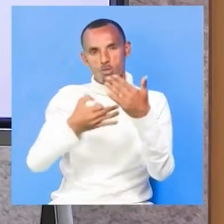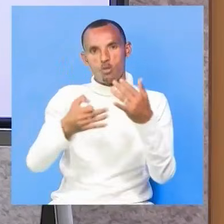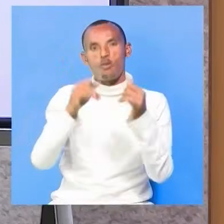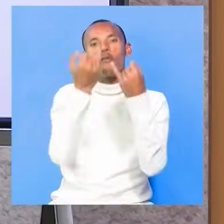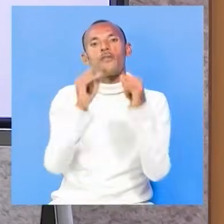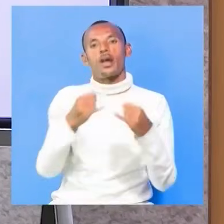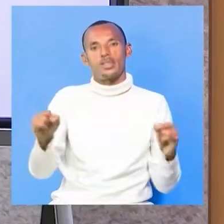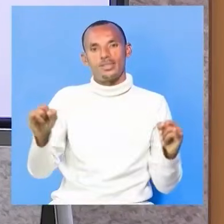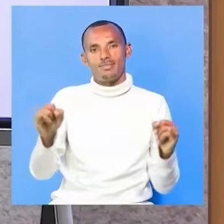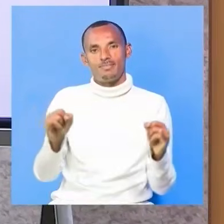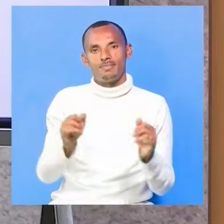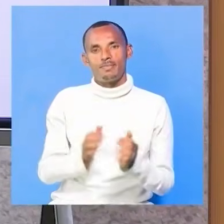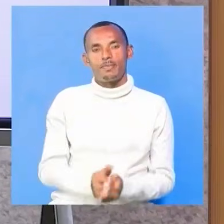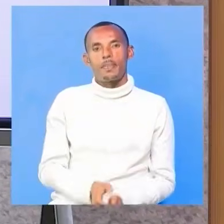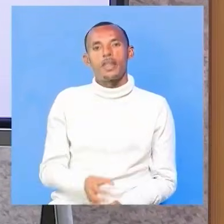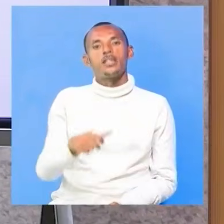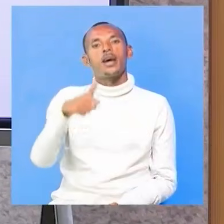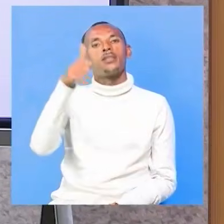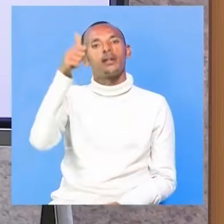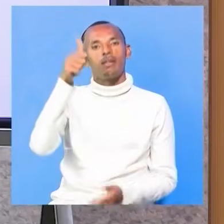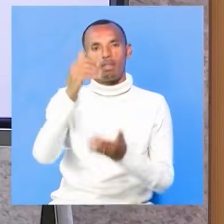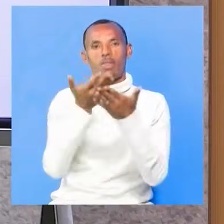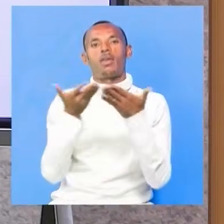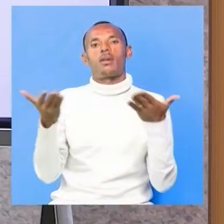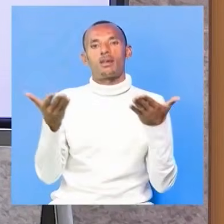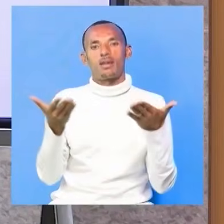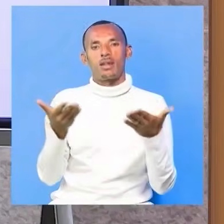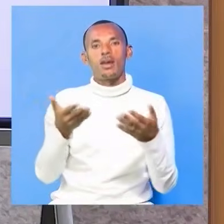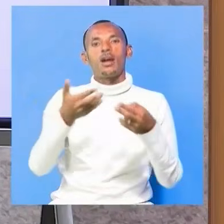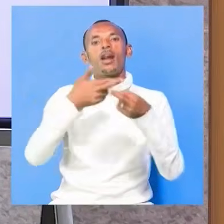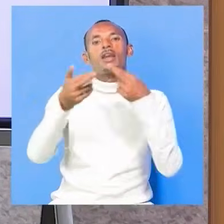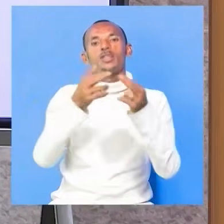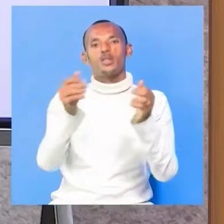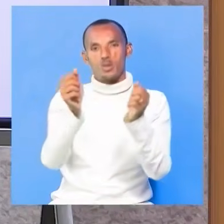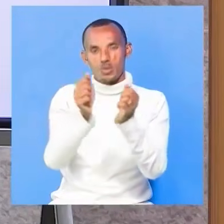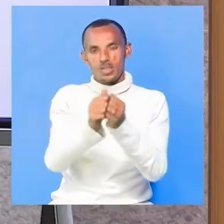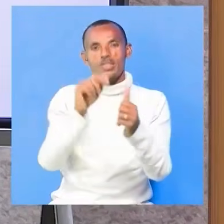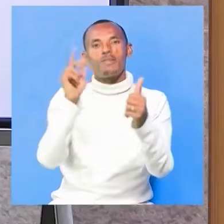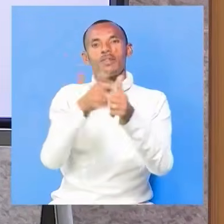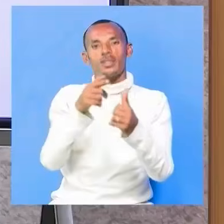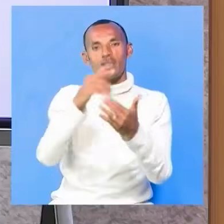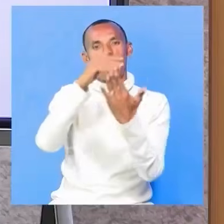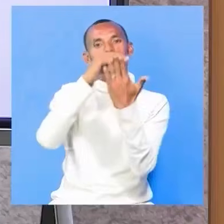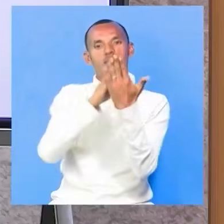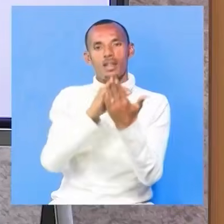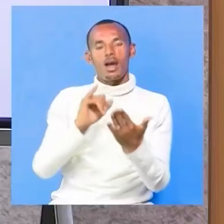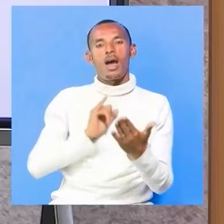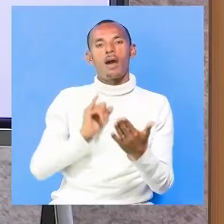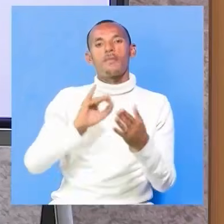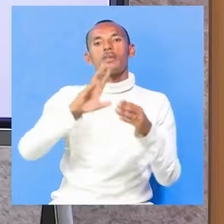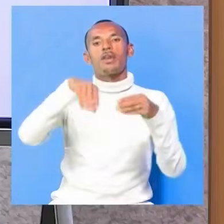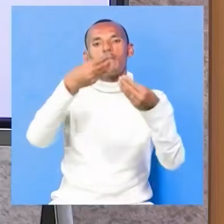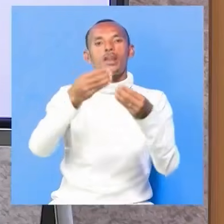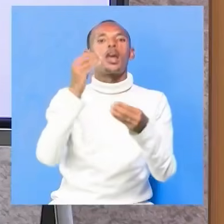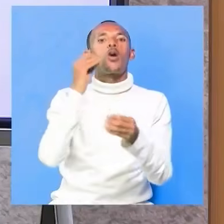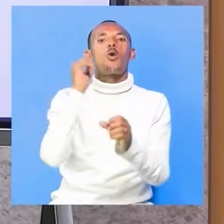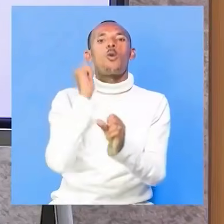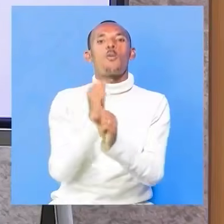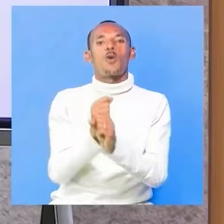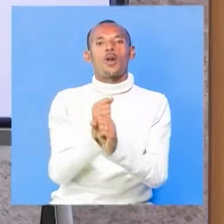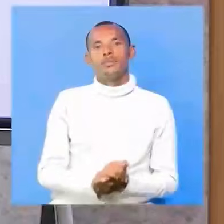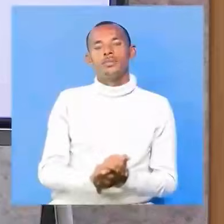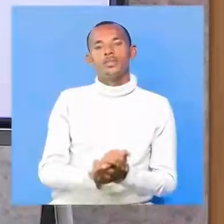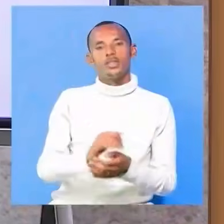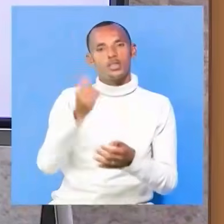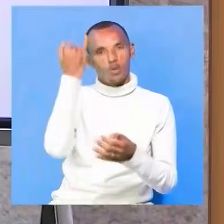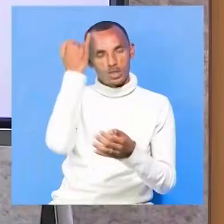of fractions, right? The other thing related with the first lesson, I have also given a